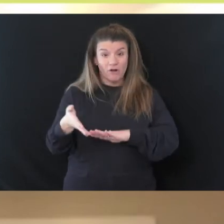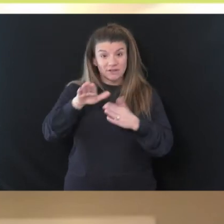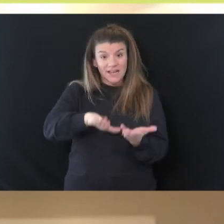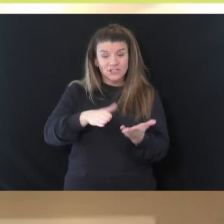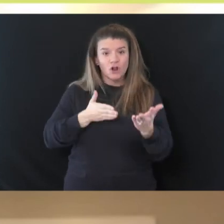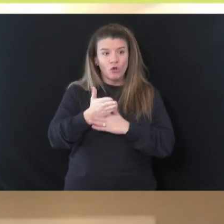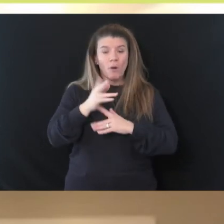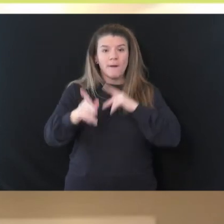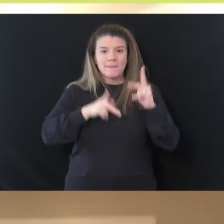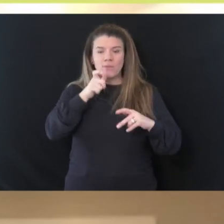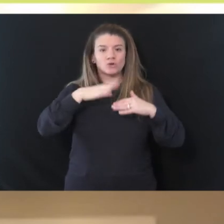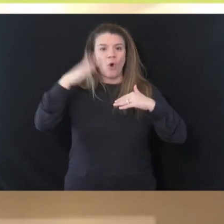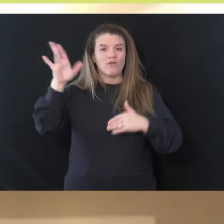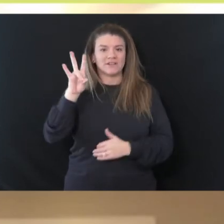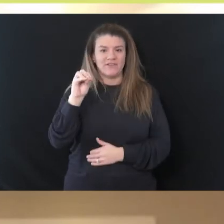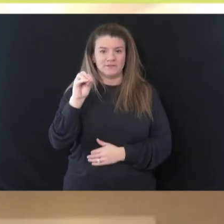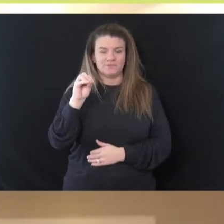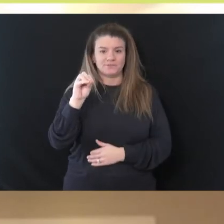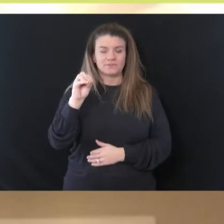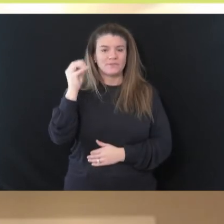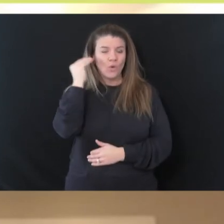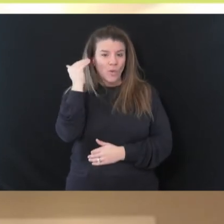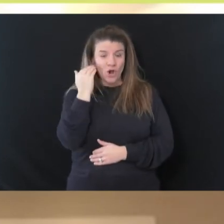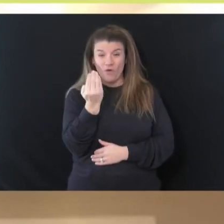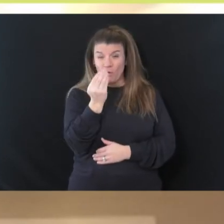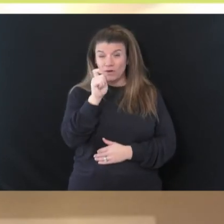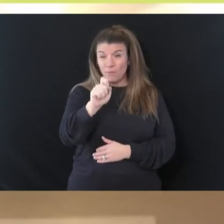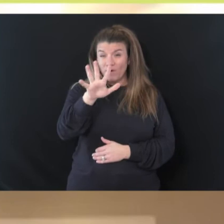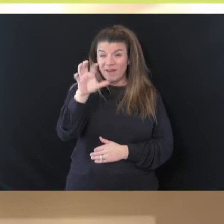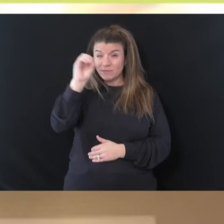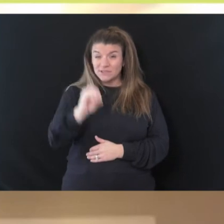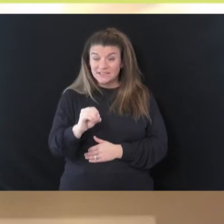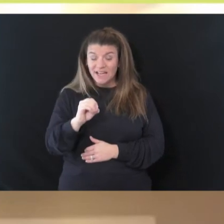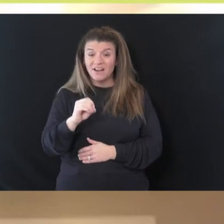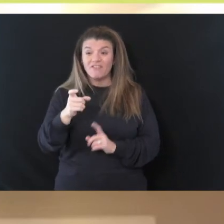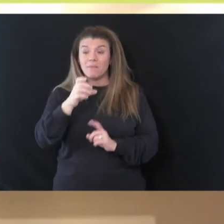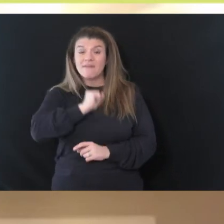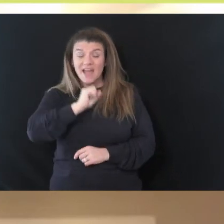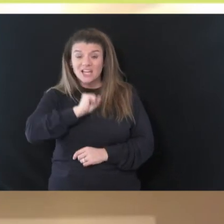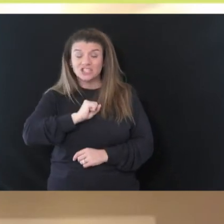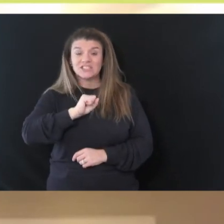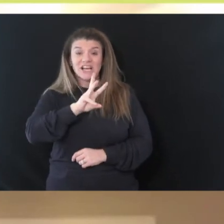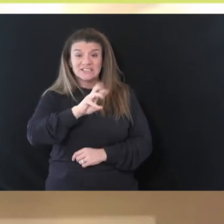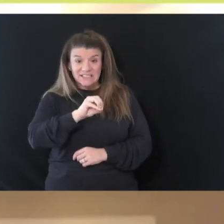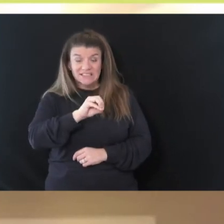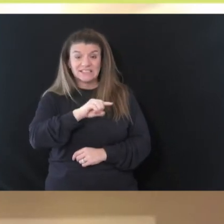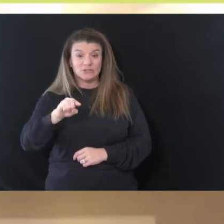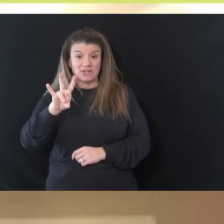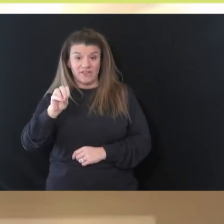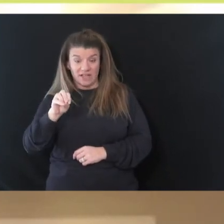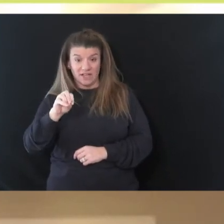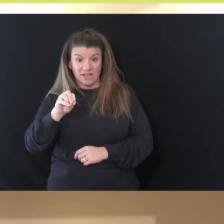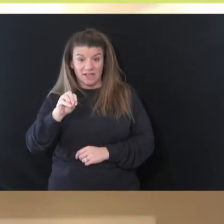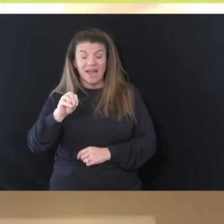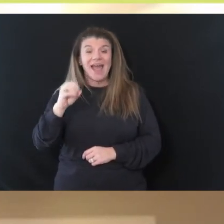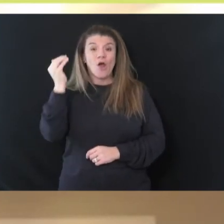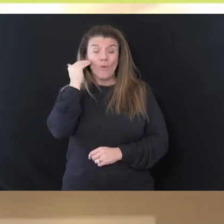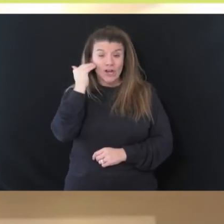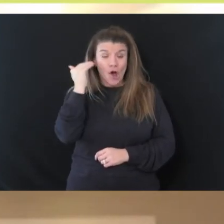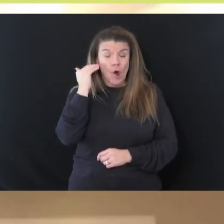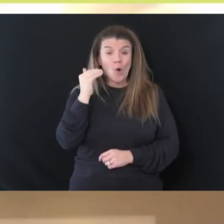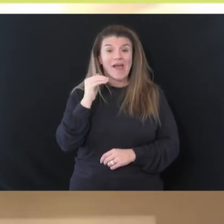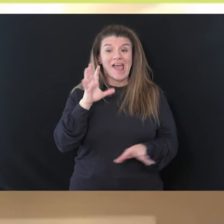people over the age of 70. We know that 14.5% come from the ages of 60 to 70. And we know that